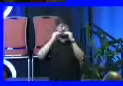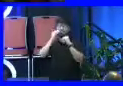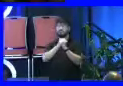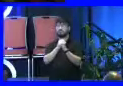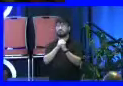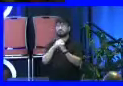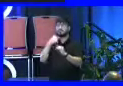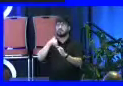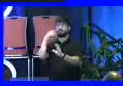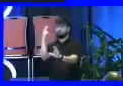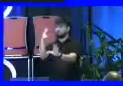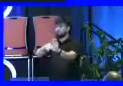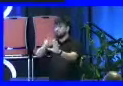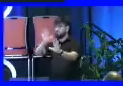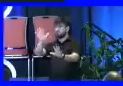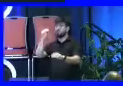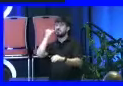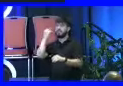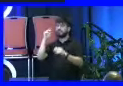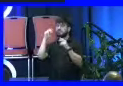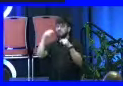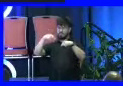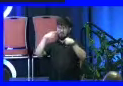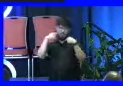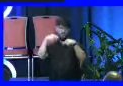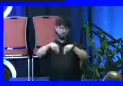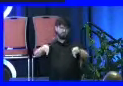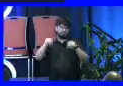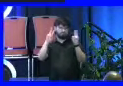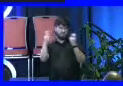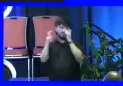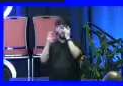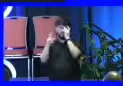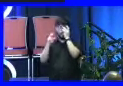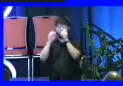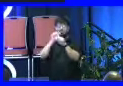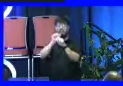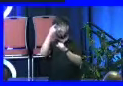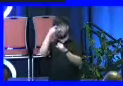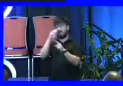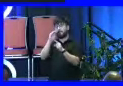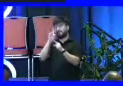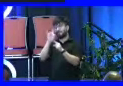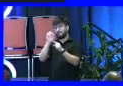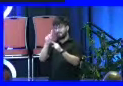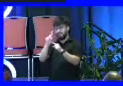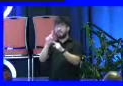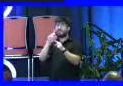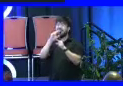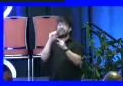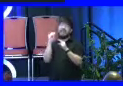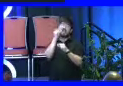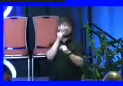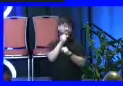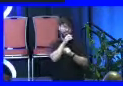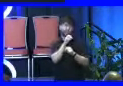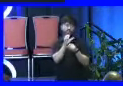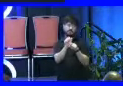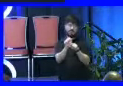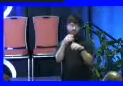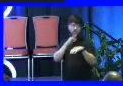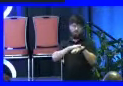So I'll jump in because if you look at my title, I'm actually work for the Medicaid agency and the Executive Office of Elder Affairs in my state. So